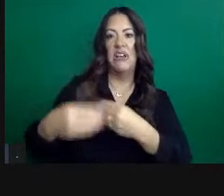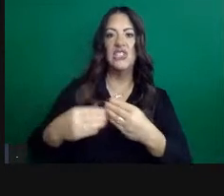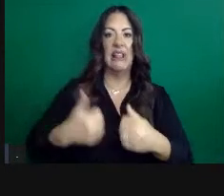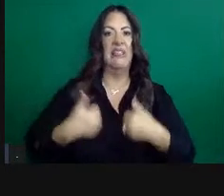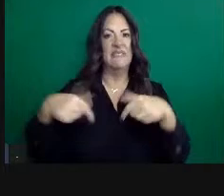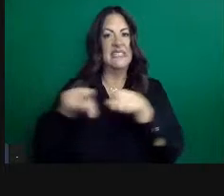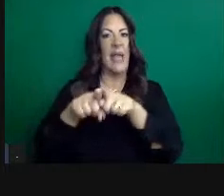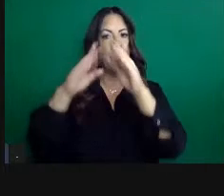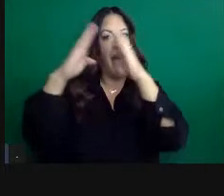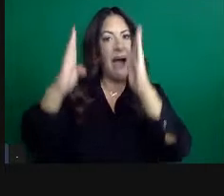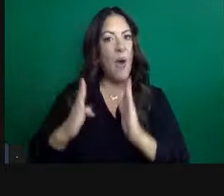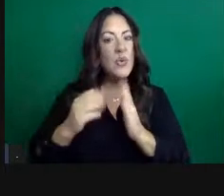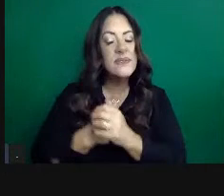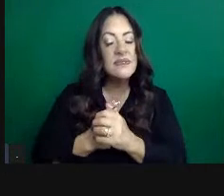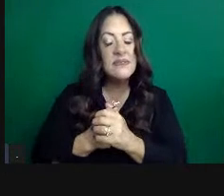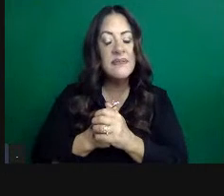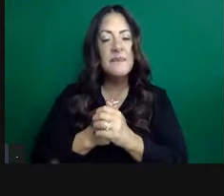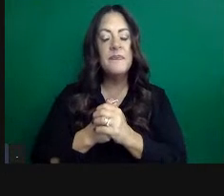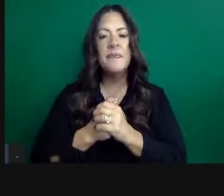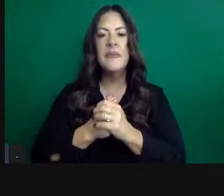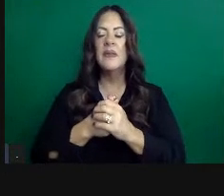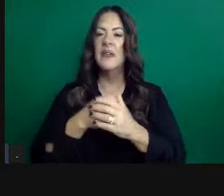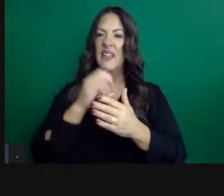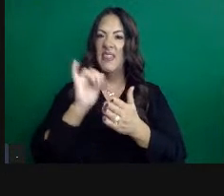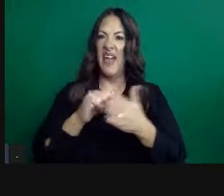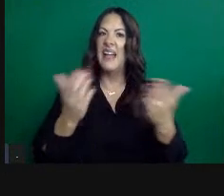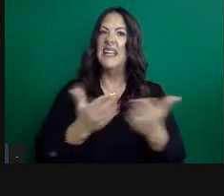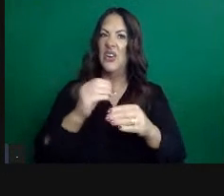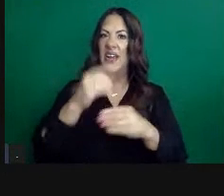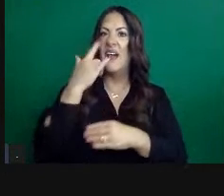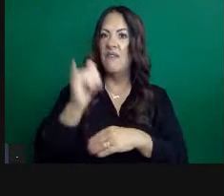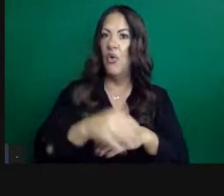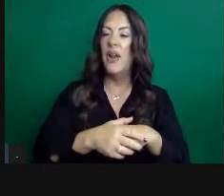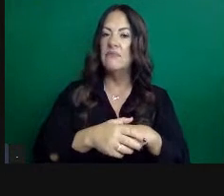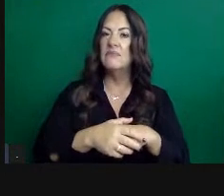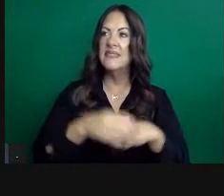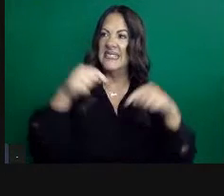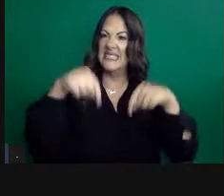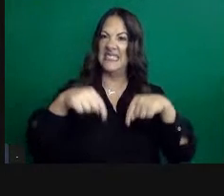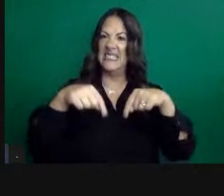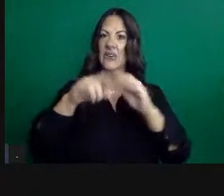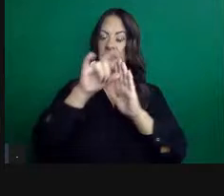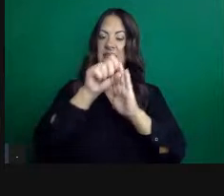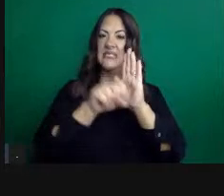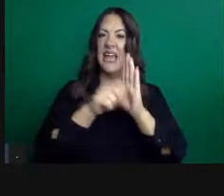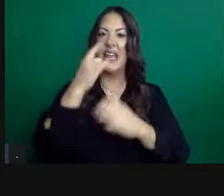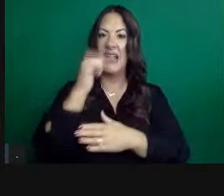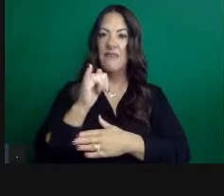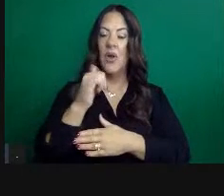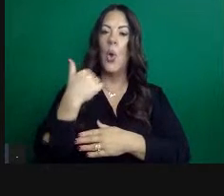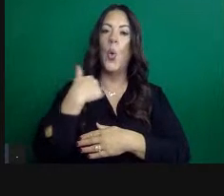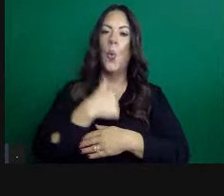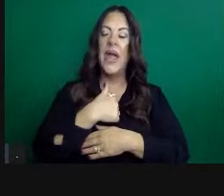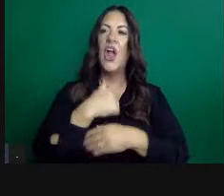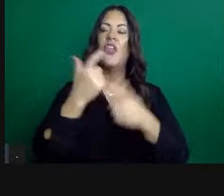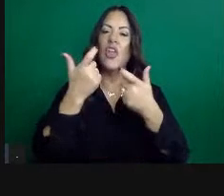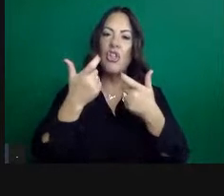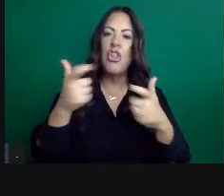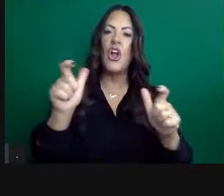members in our household. And so our state, which is now a majority minority